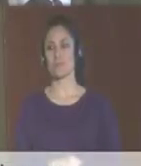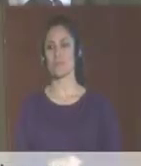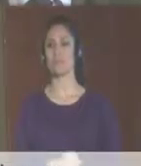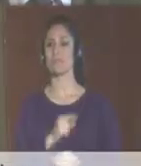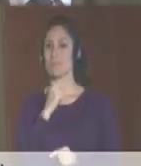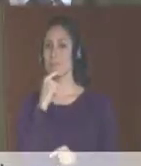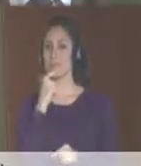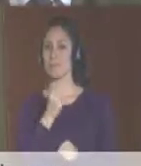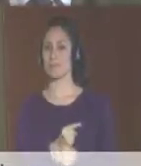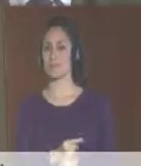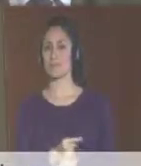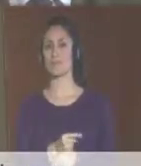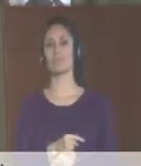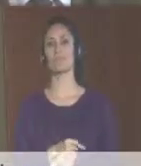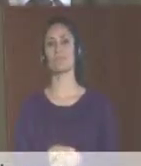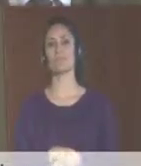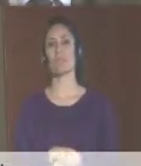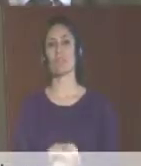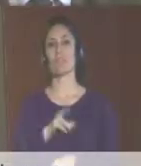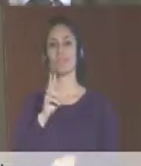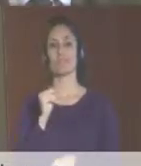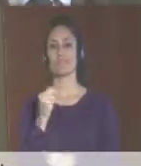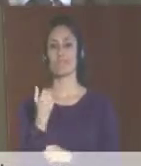better results are obtained.